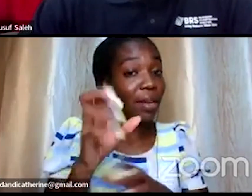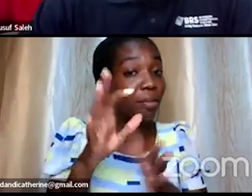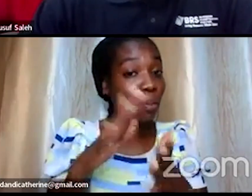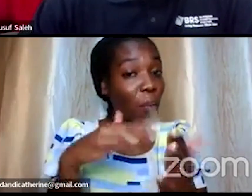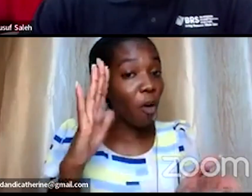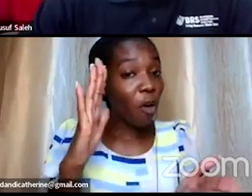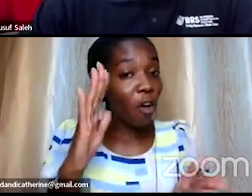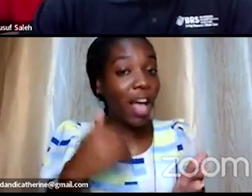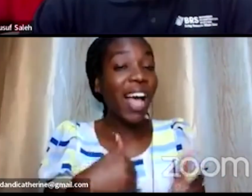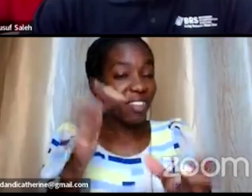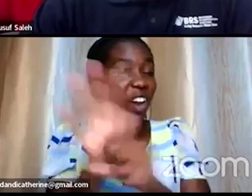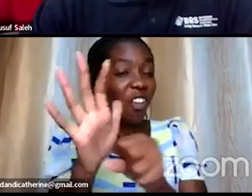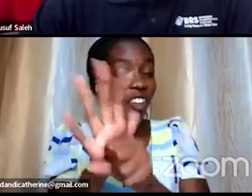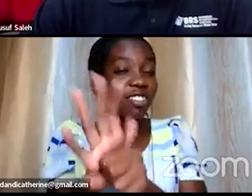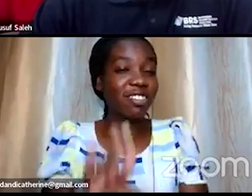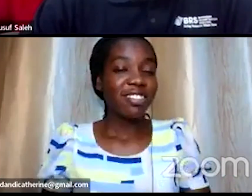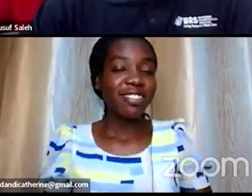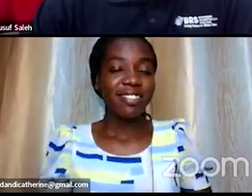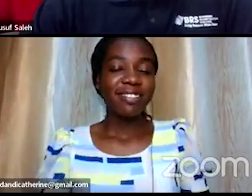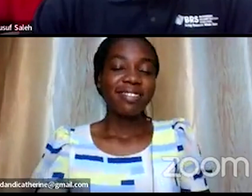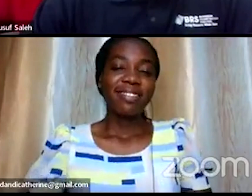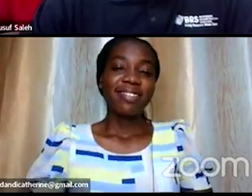lot.